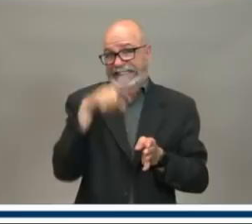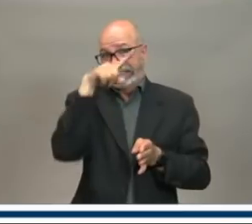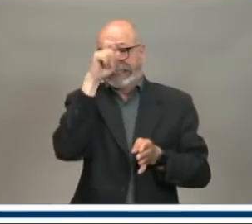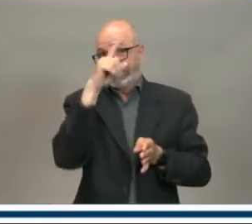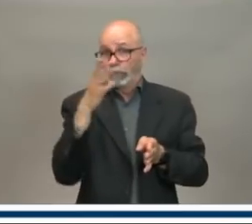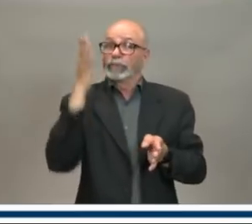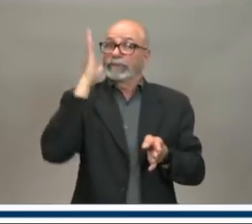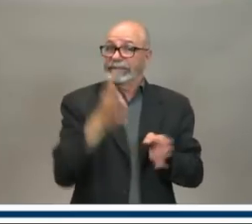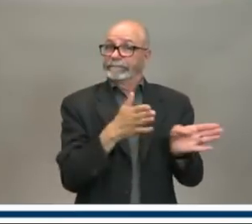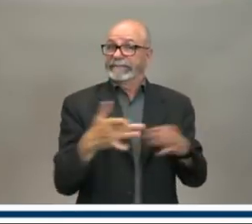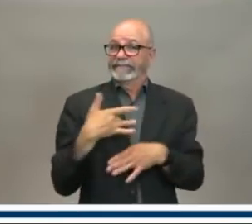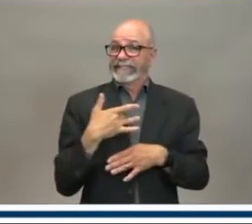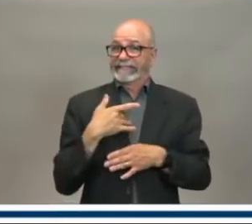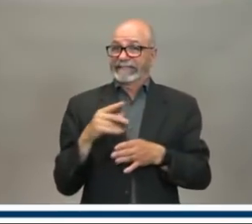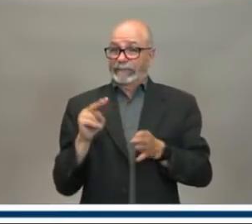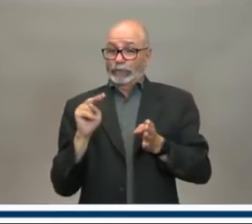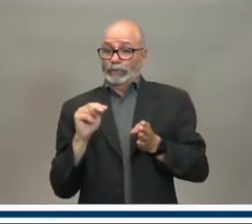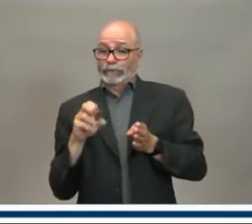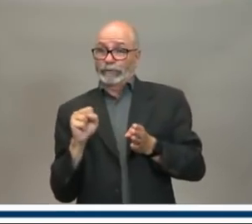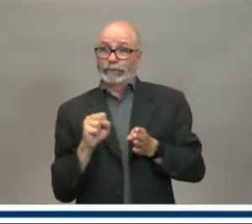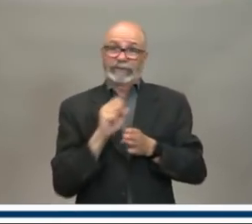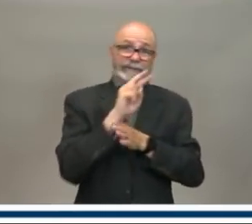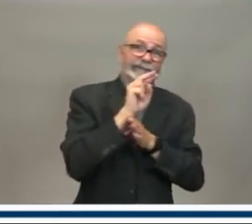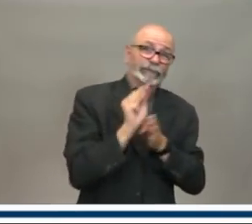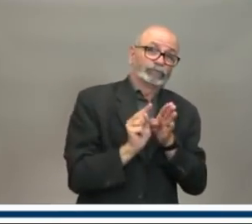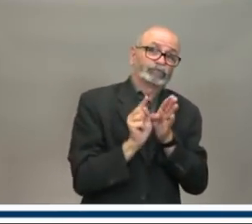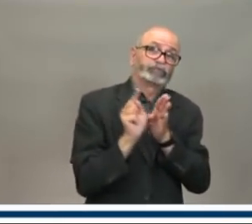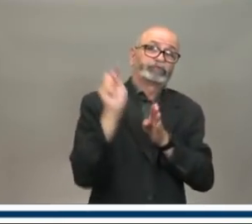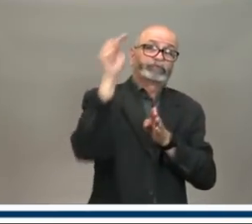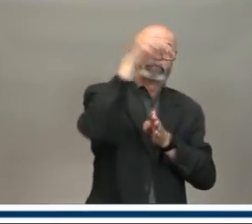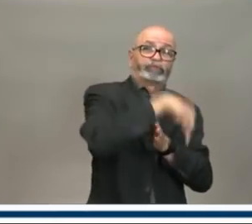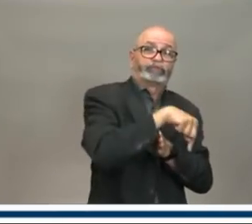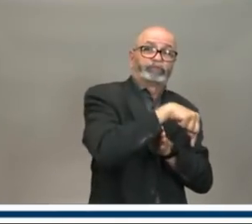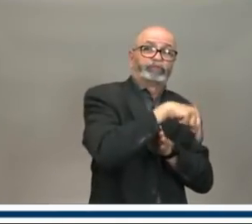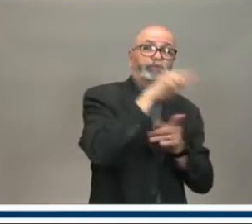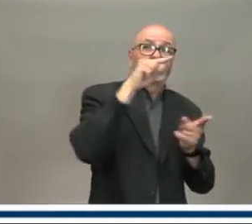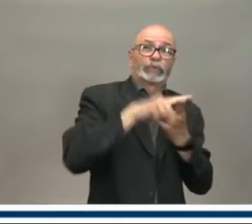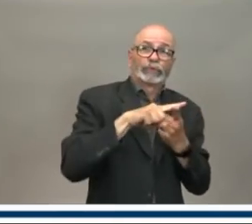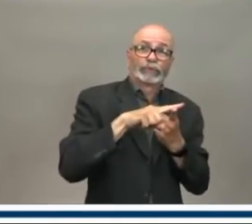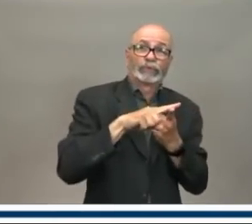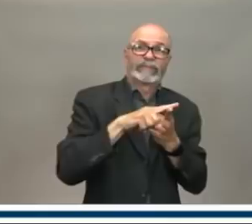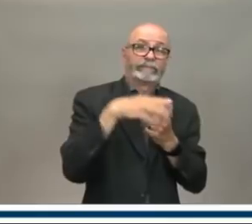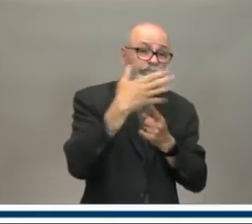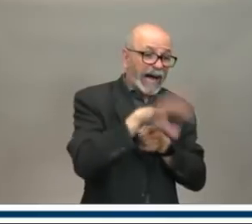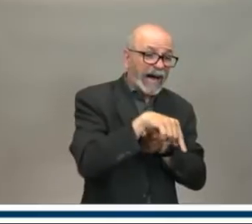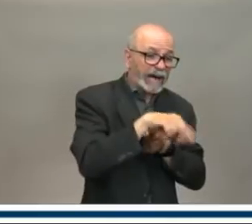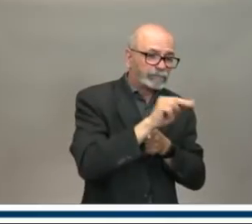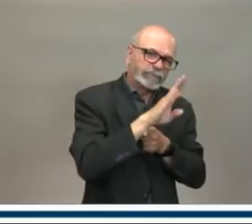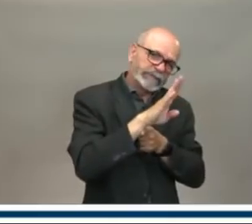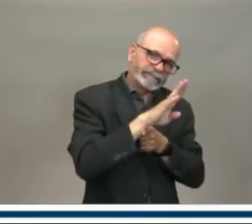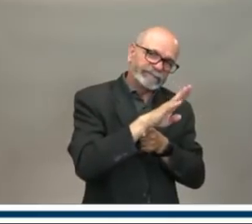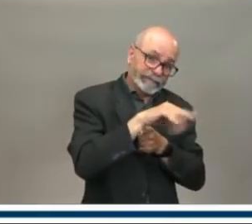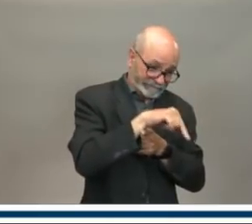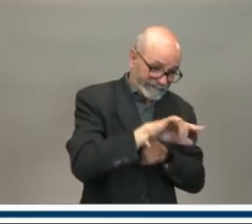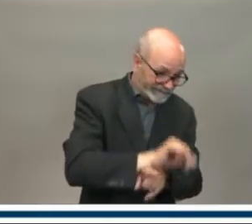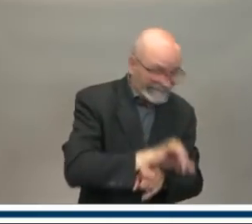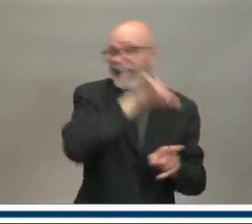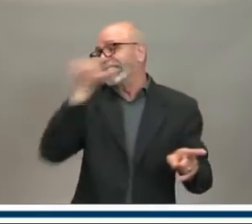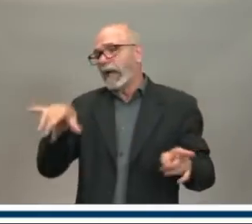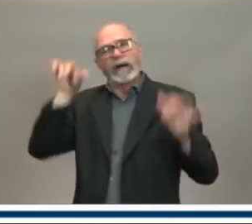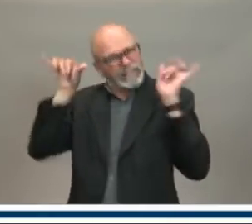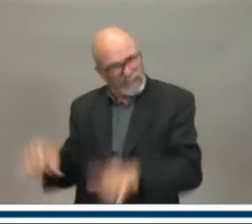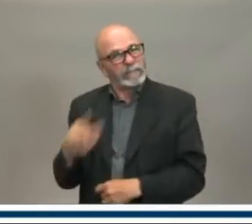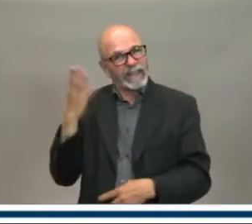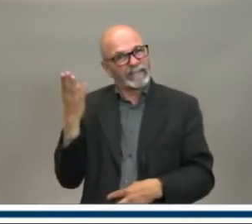Nova Scotians will be allowed to leave the province without having to self-isolate upon return? I think part of that will be determined what